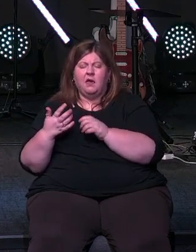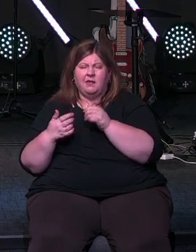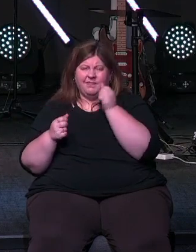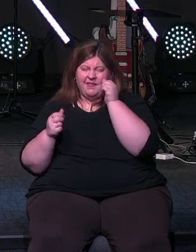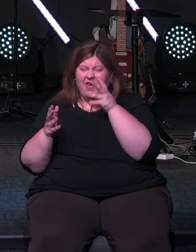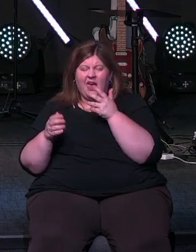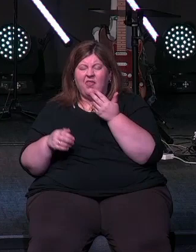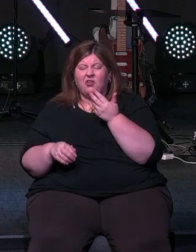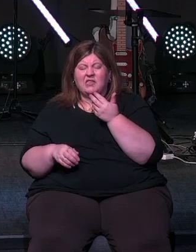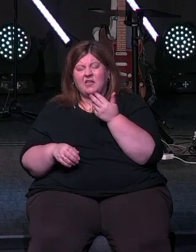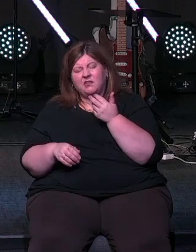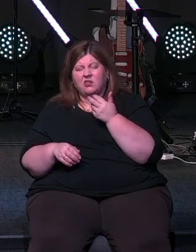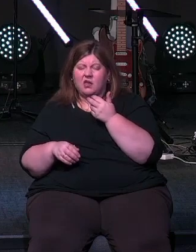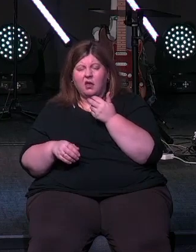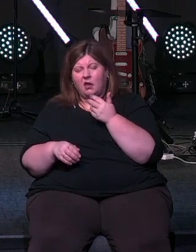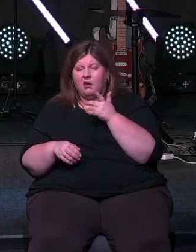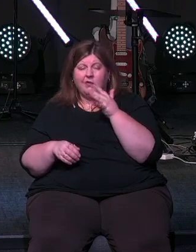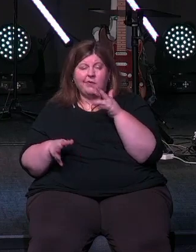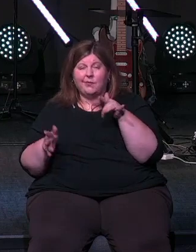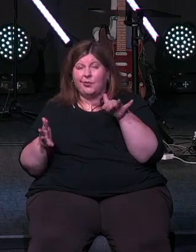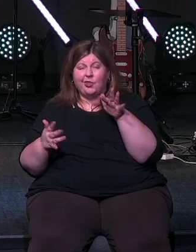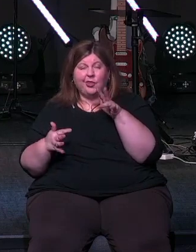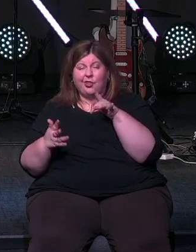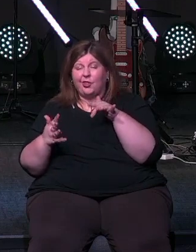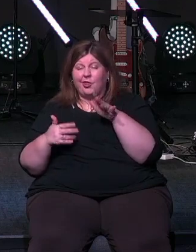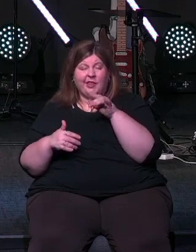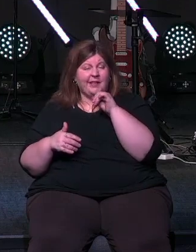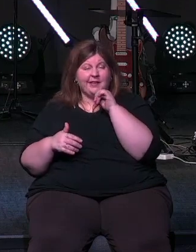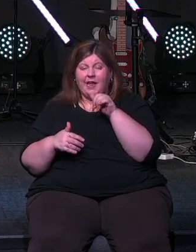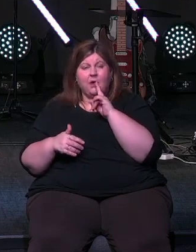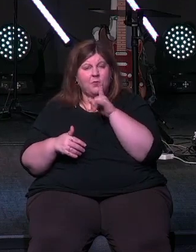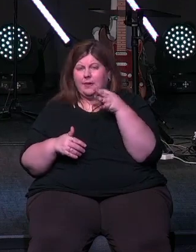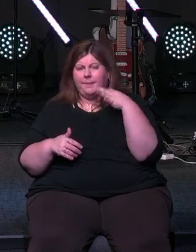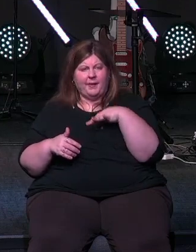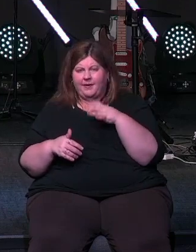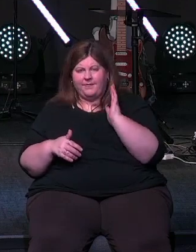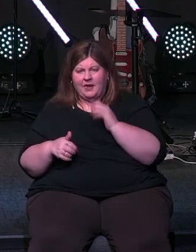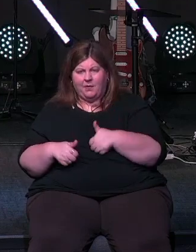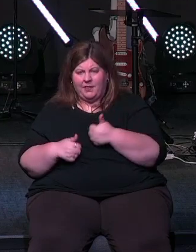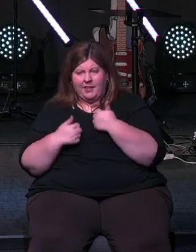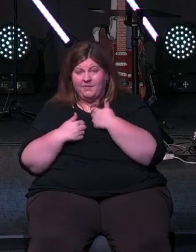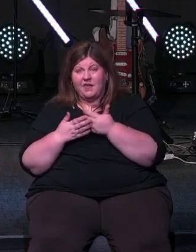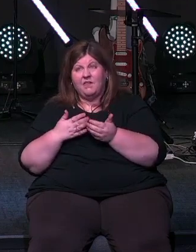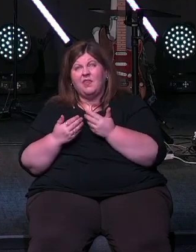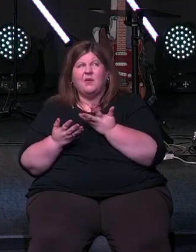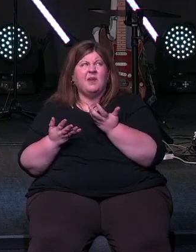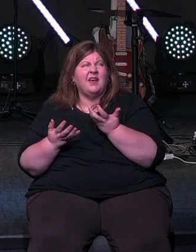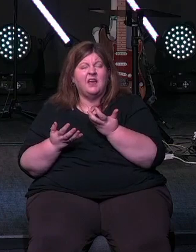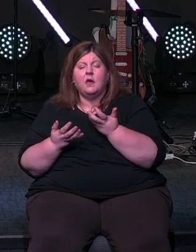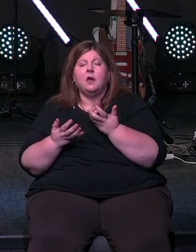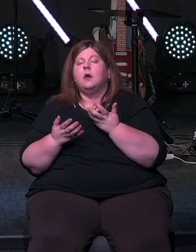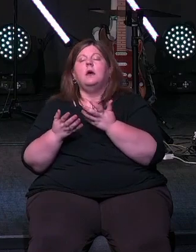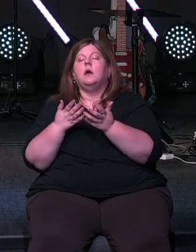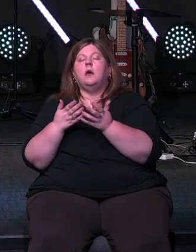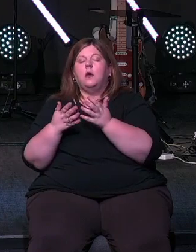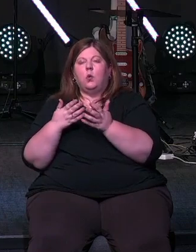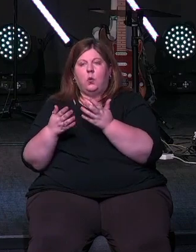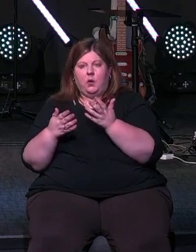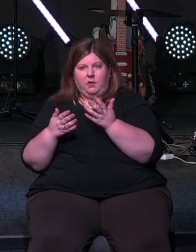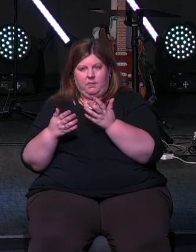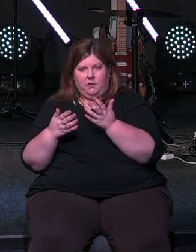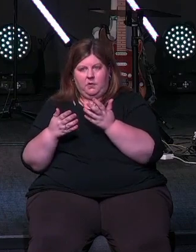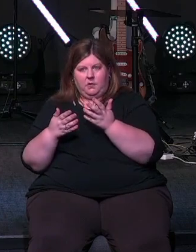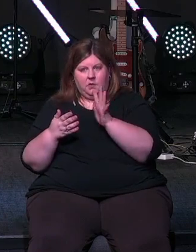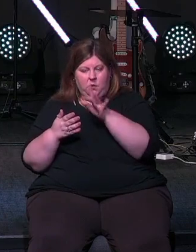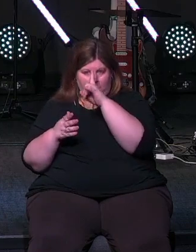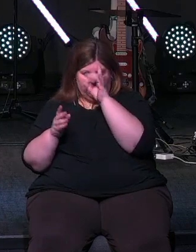fathers that kind of just floated through or didn't add a lot to our lives even though we craved it. Whatever the connotation